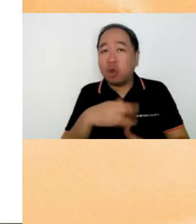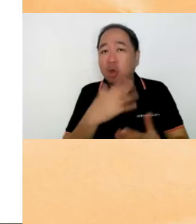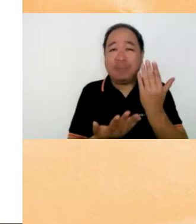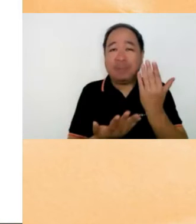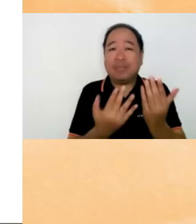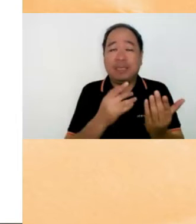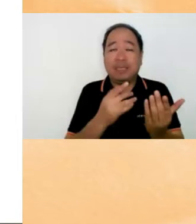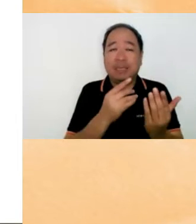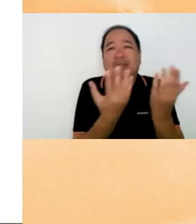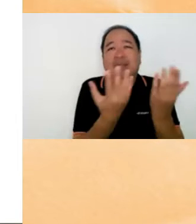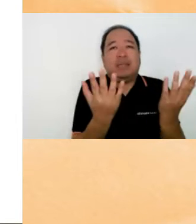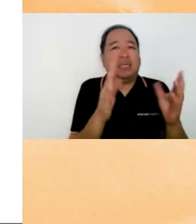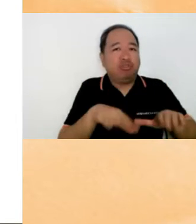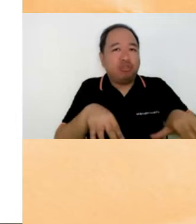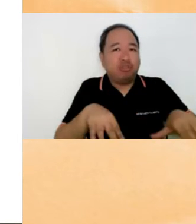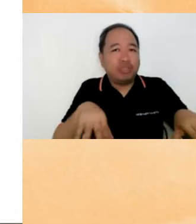Sometimes